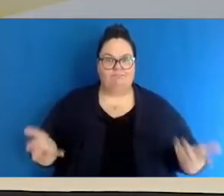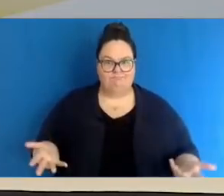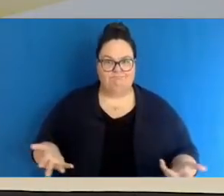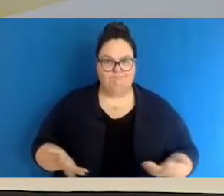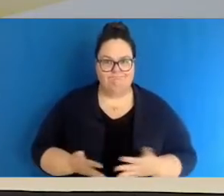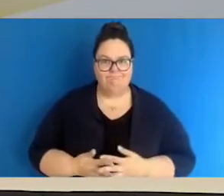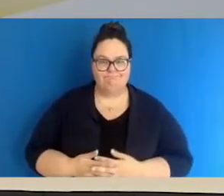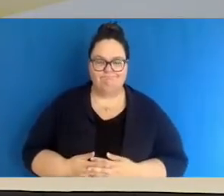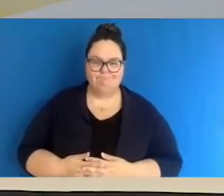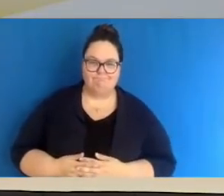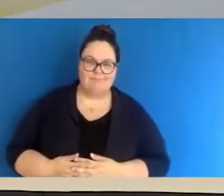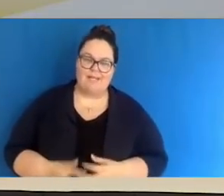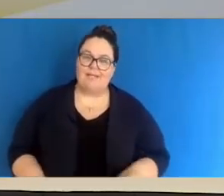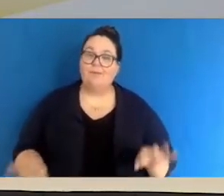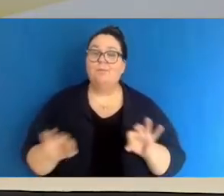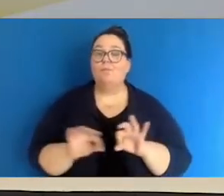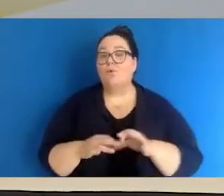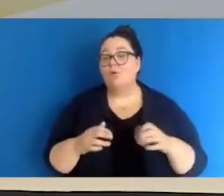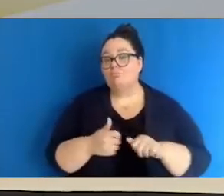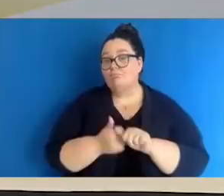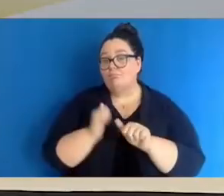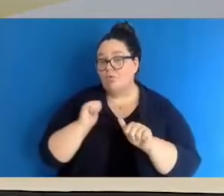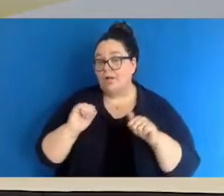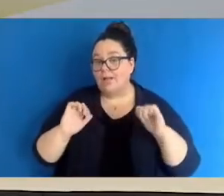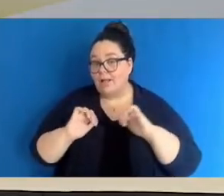and especially getting vaccinated.